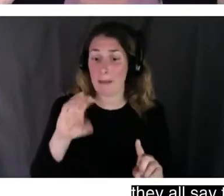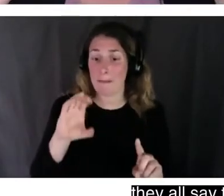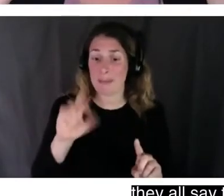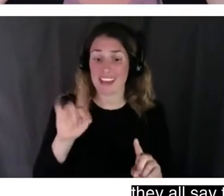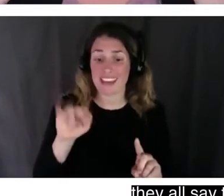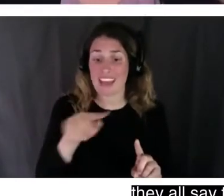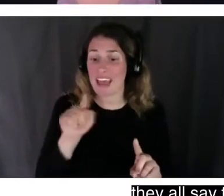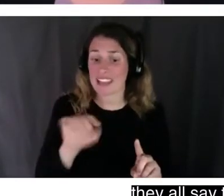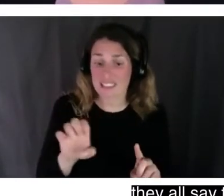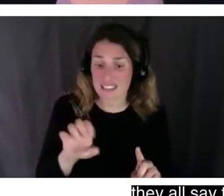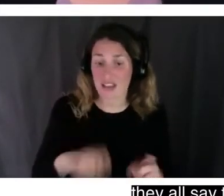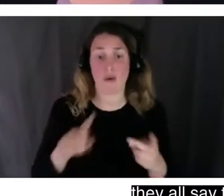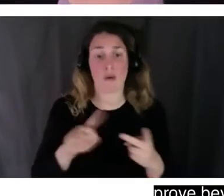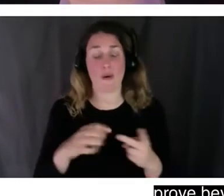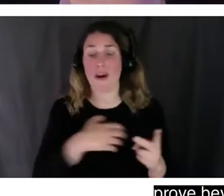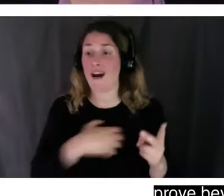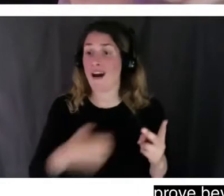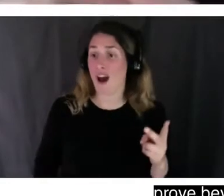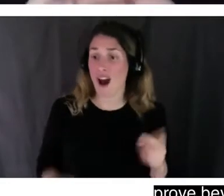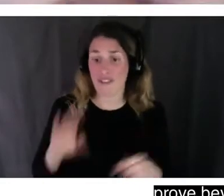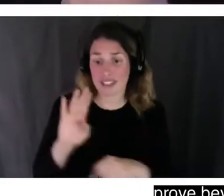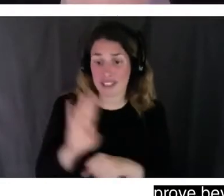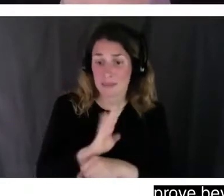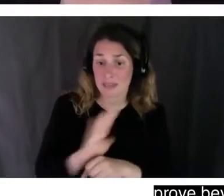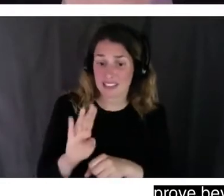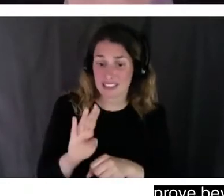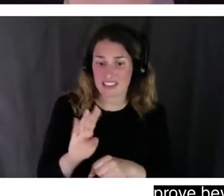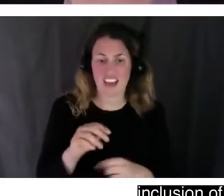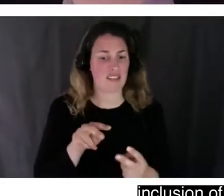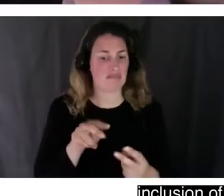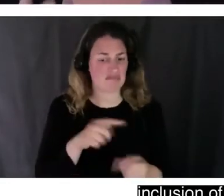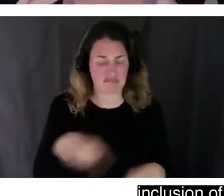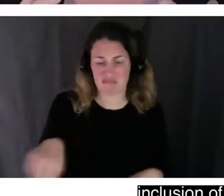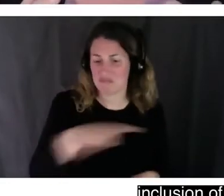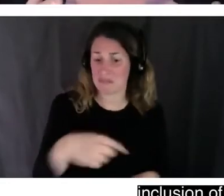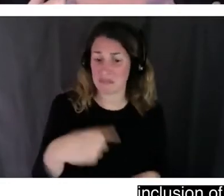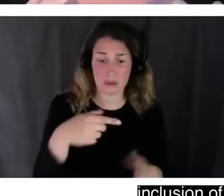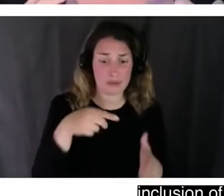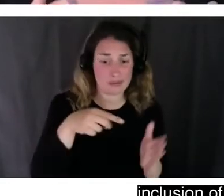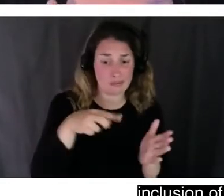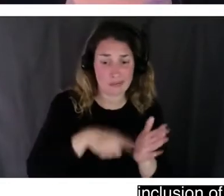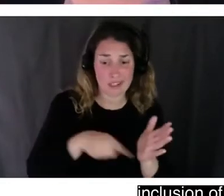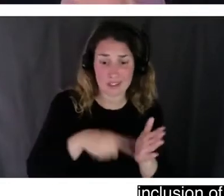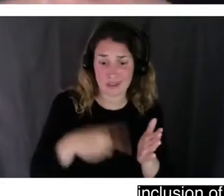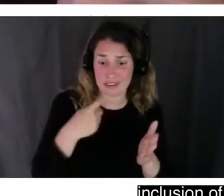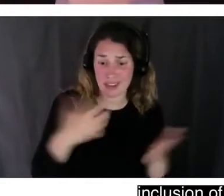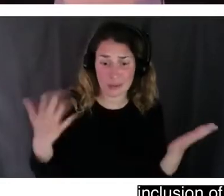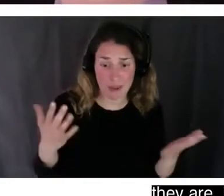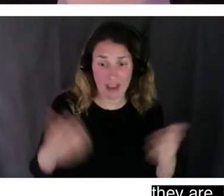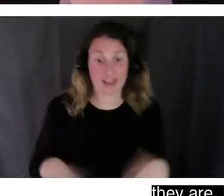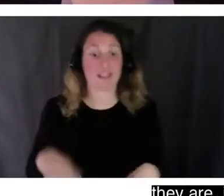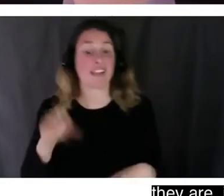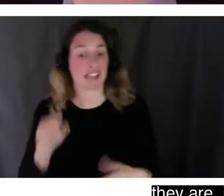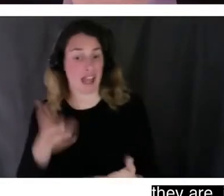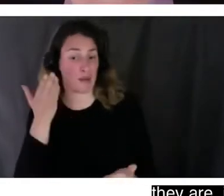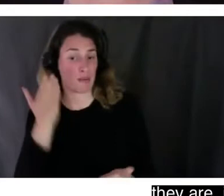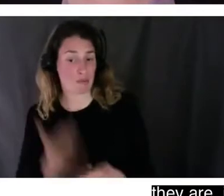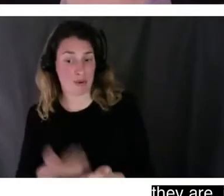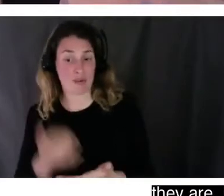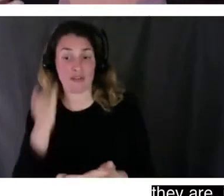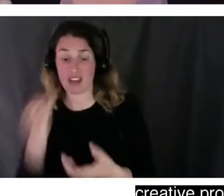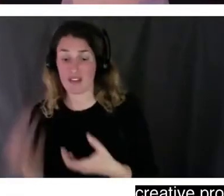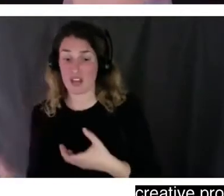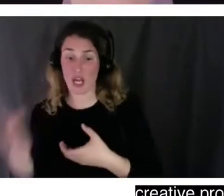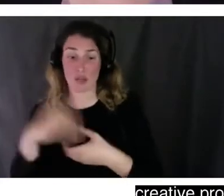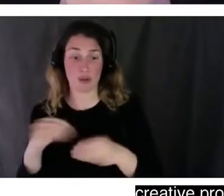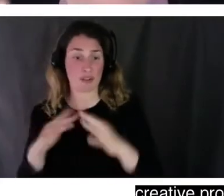all say the same thing. They say we can prove beyond a shadow of a doubt the inclusion of diverse cultures, no matter who they are, is benefiting